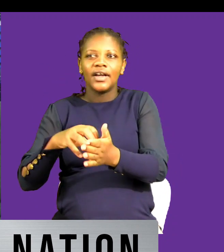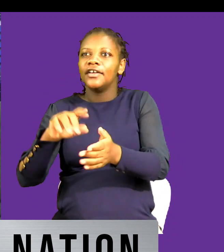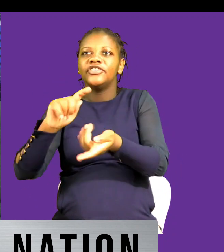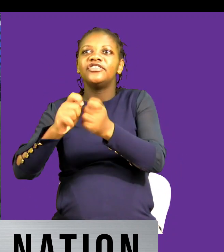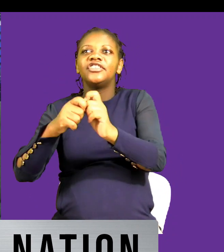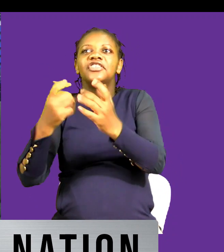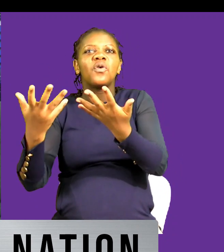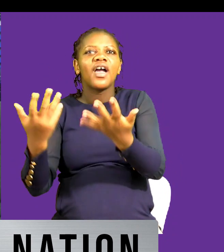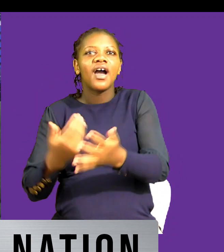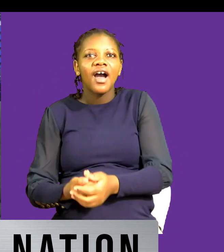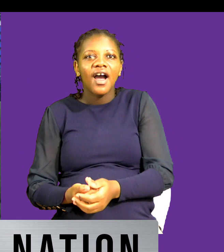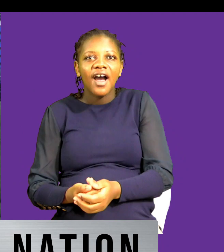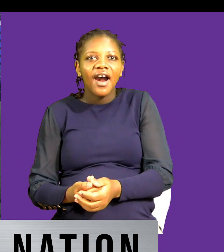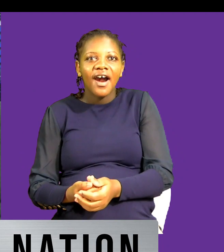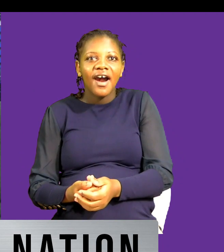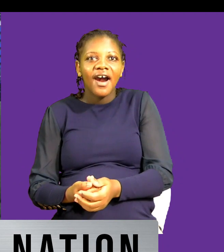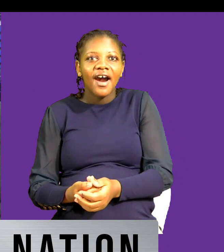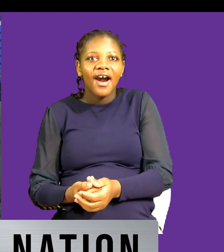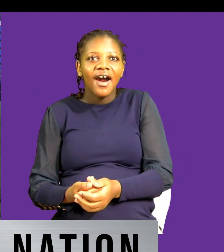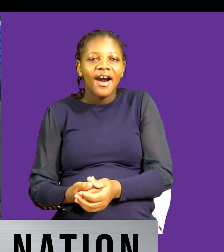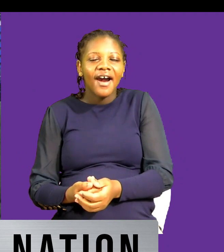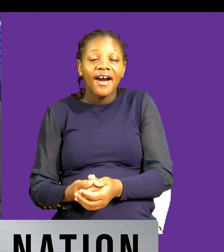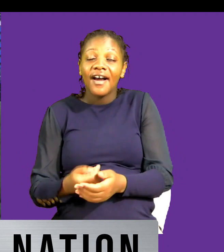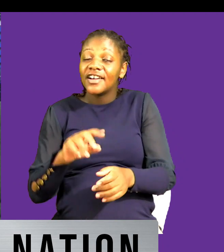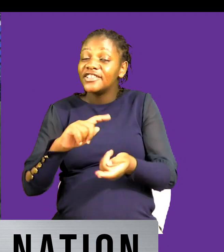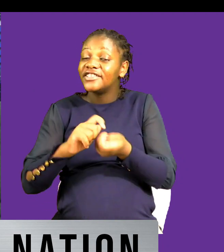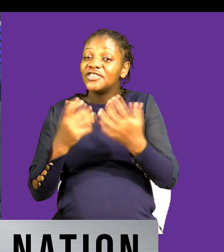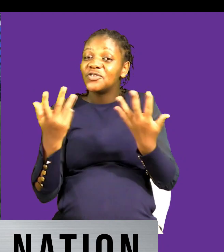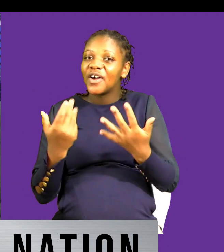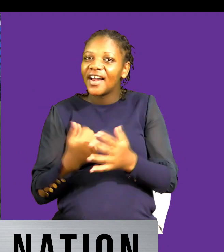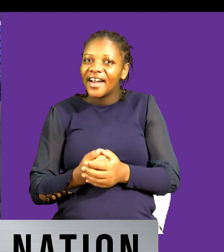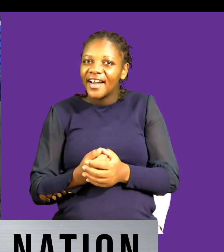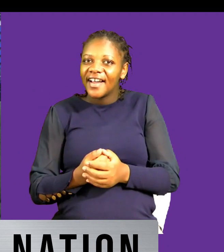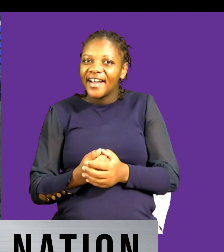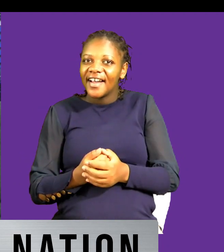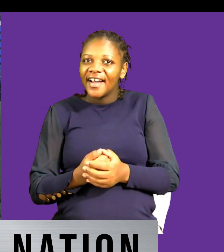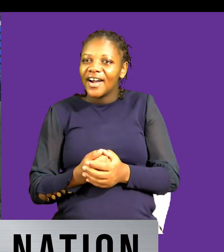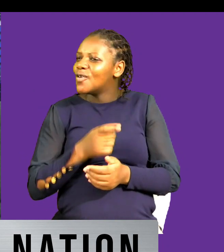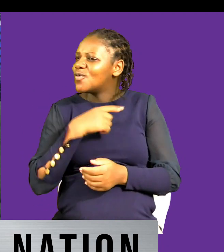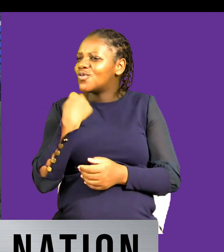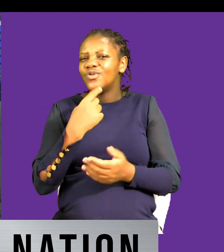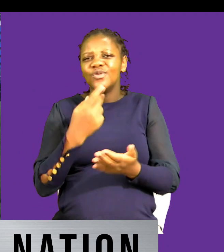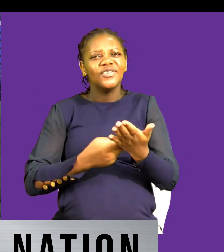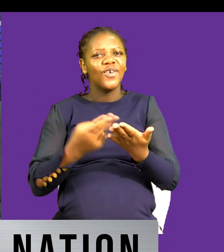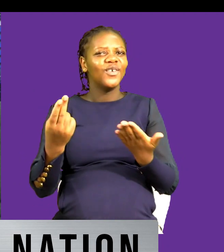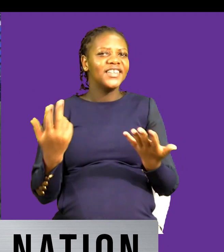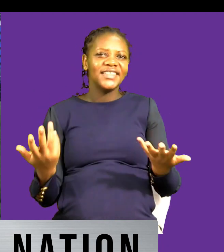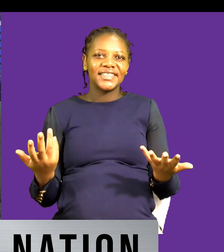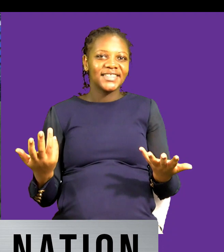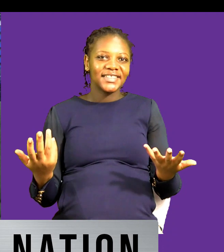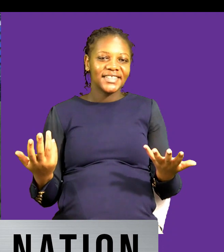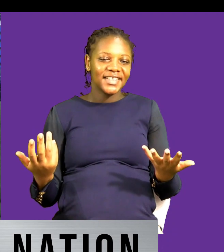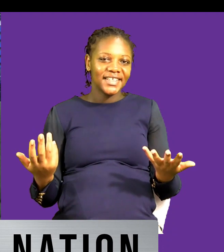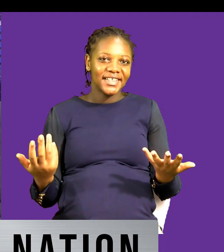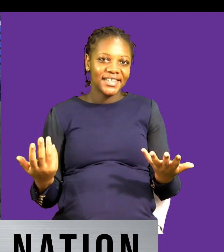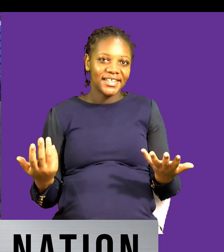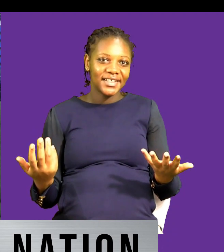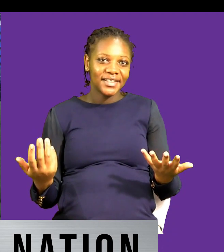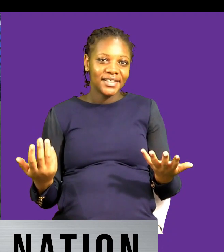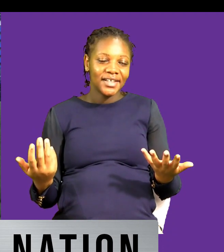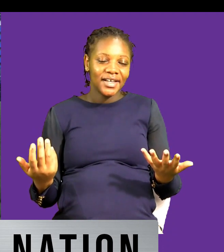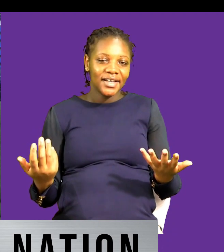the civil society, the clergy, who is genuine here? What are the genuine marks of a true champion for the Mwananchi? Jonah,